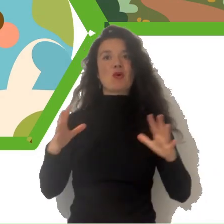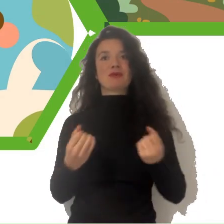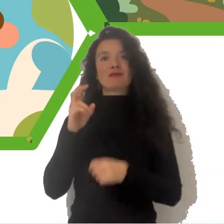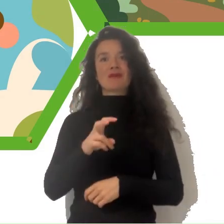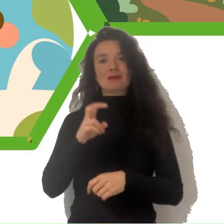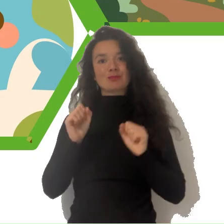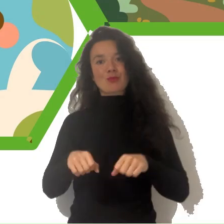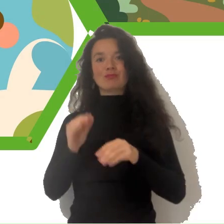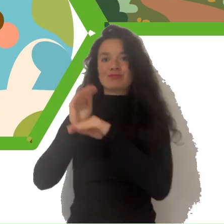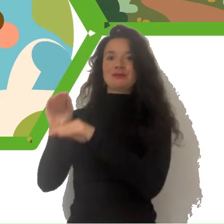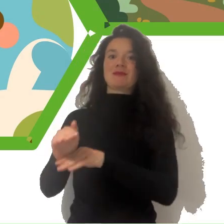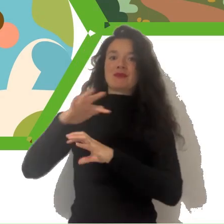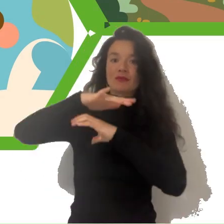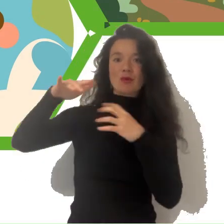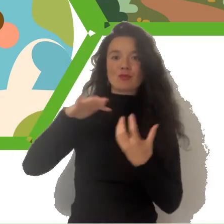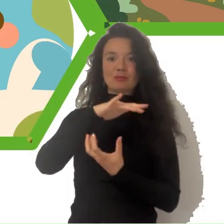every day.